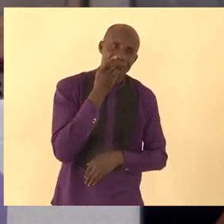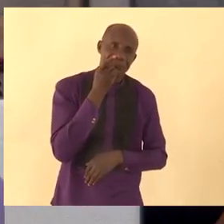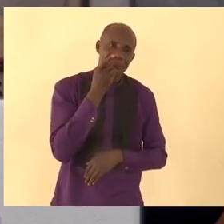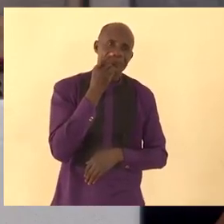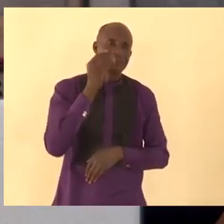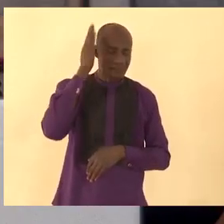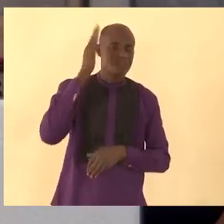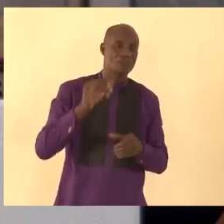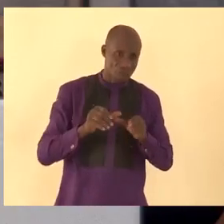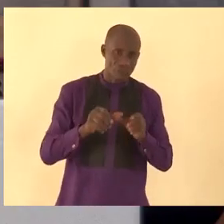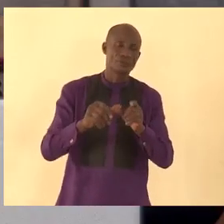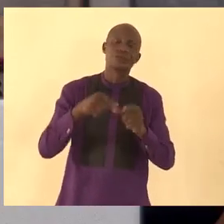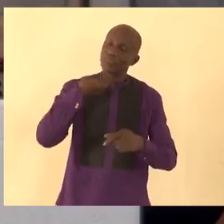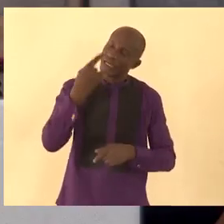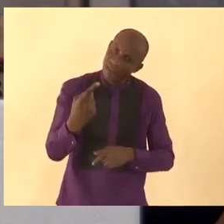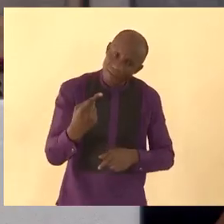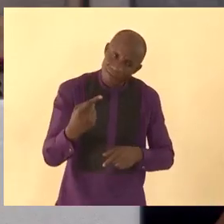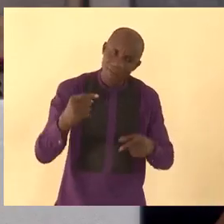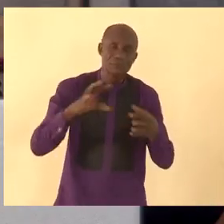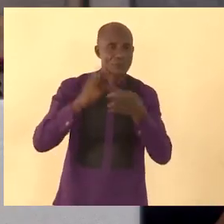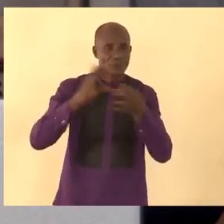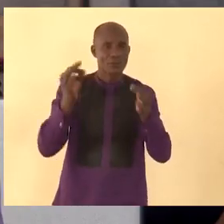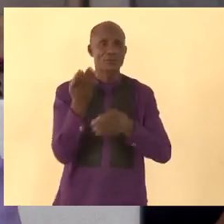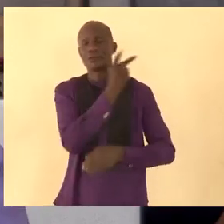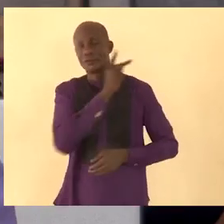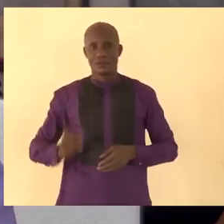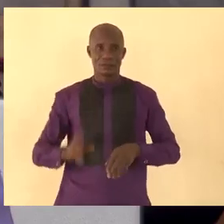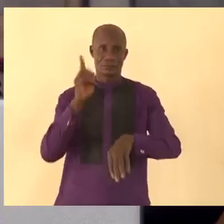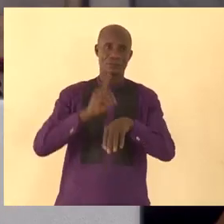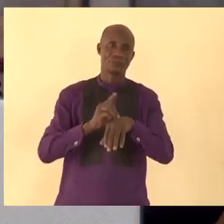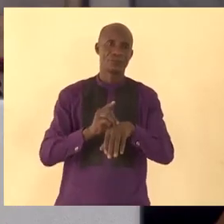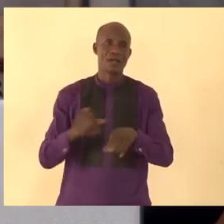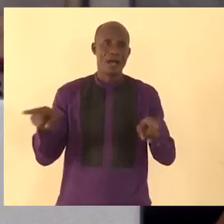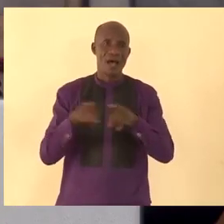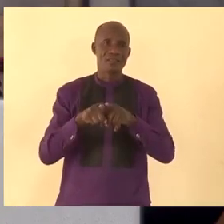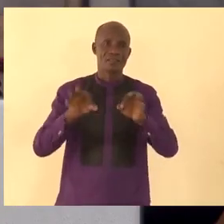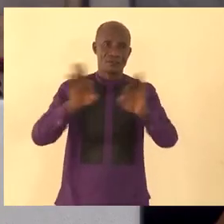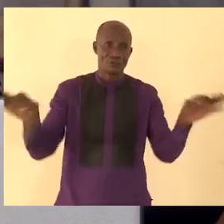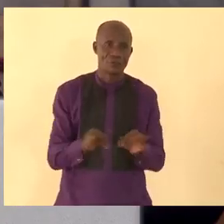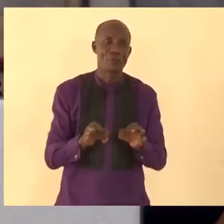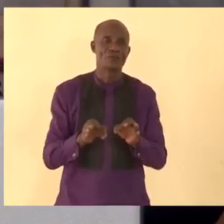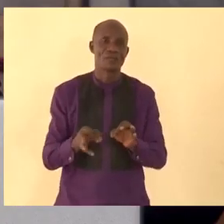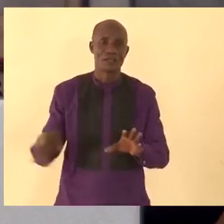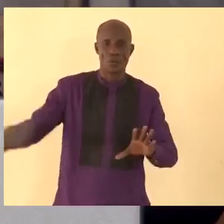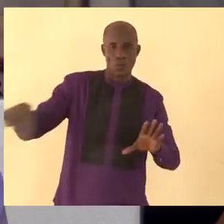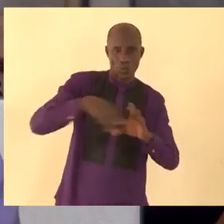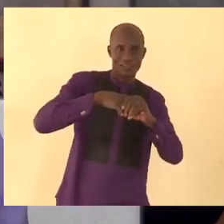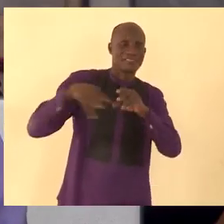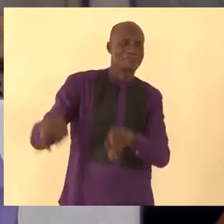And he is constantly telling parables of the kingdom in form of a wedding party.